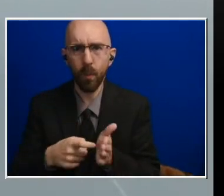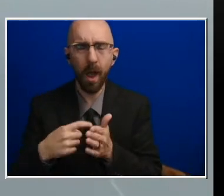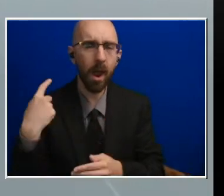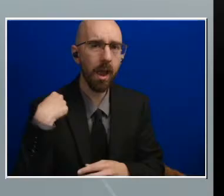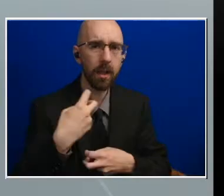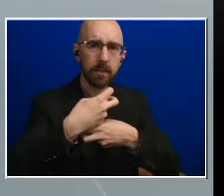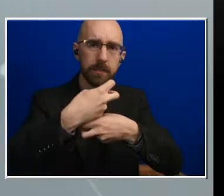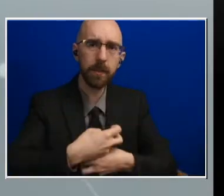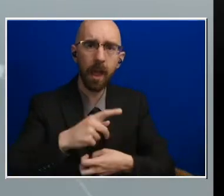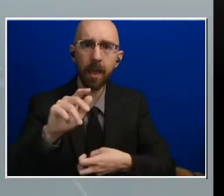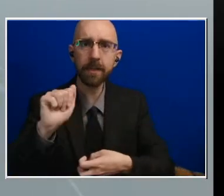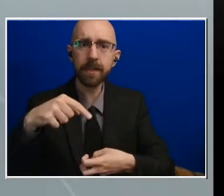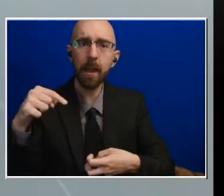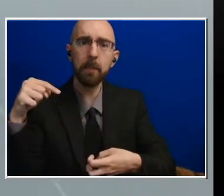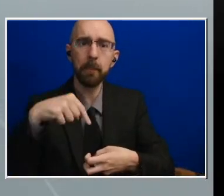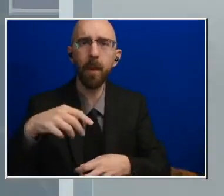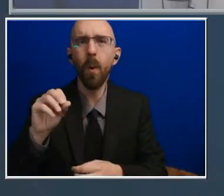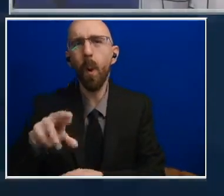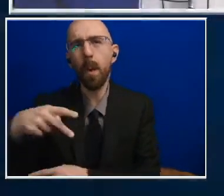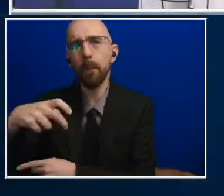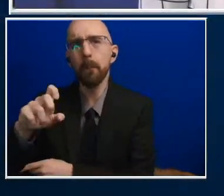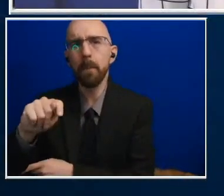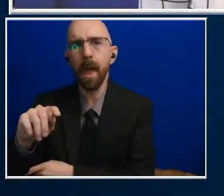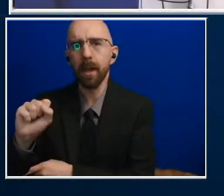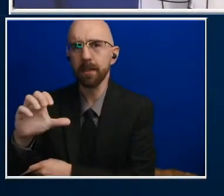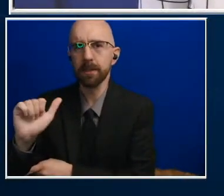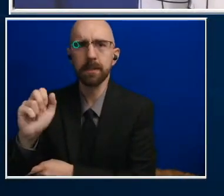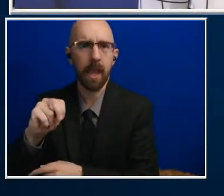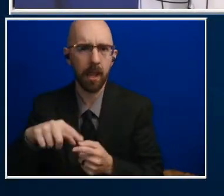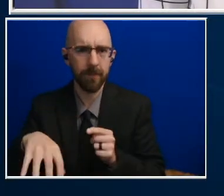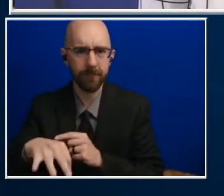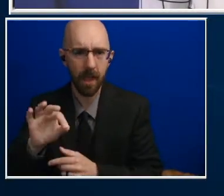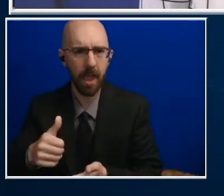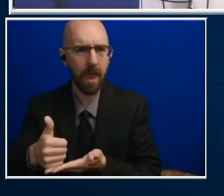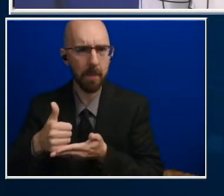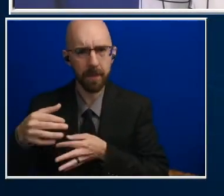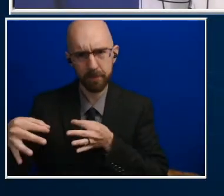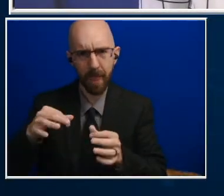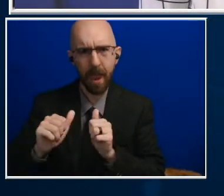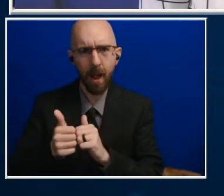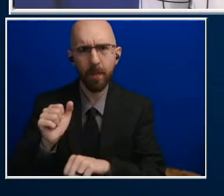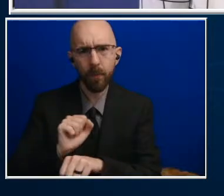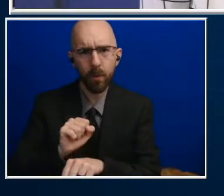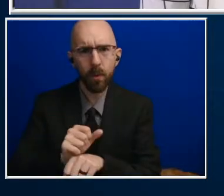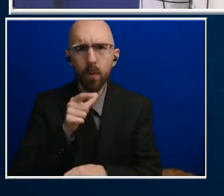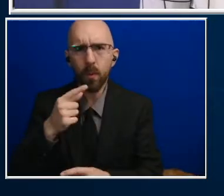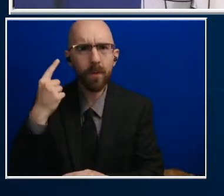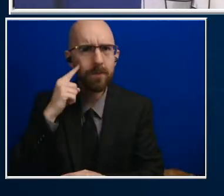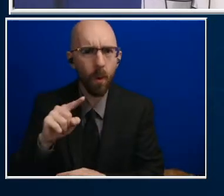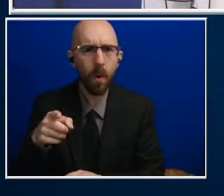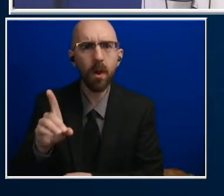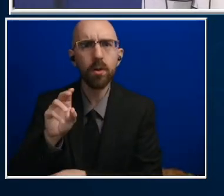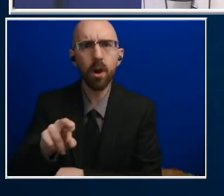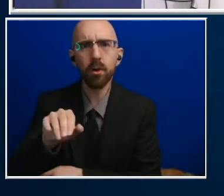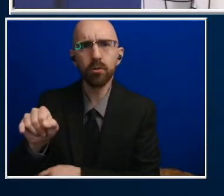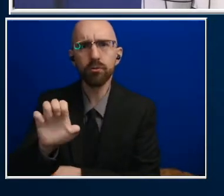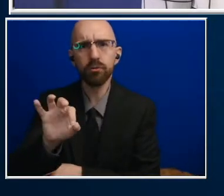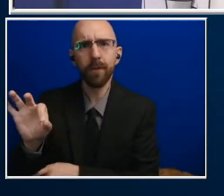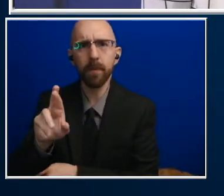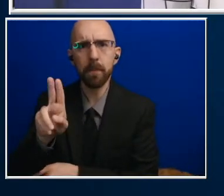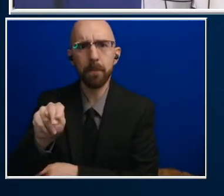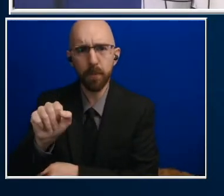tap or PET scan to find. Helping us explain how it works and who it's for is Dr. Jeff Burns, a